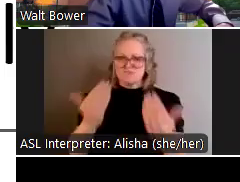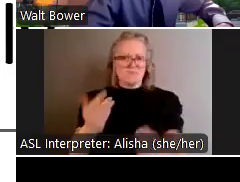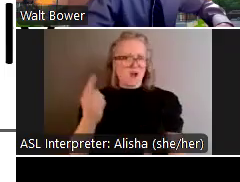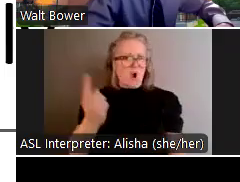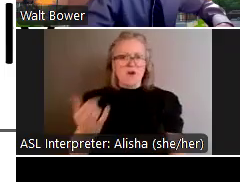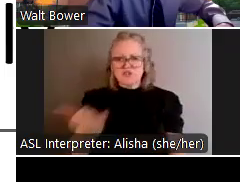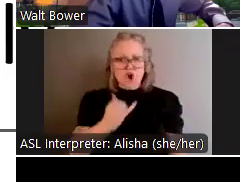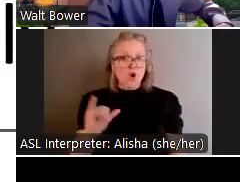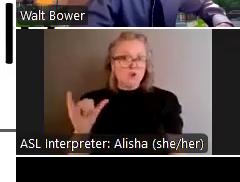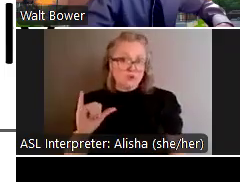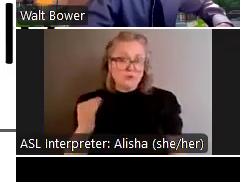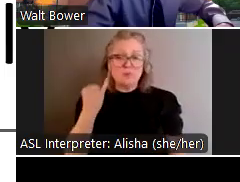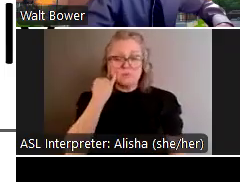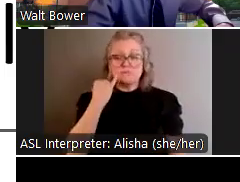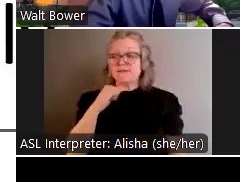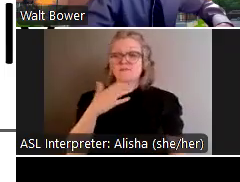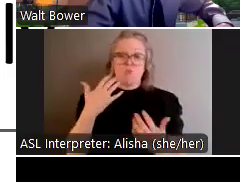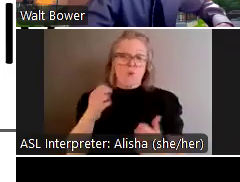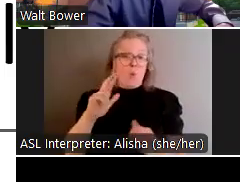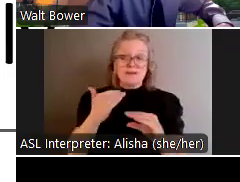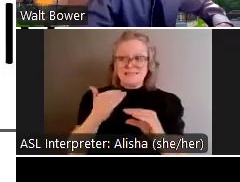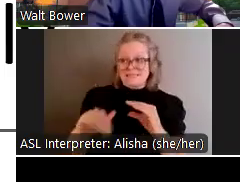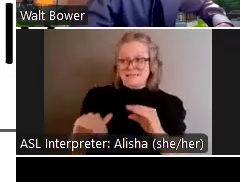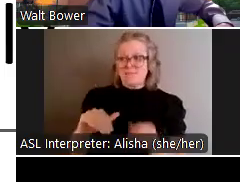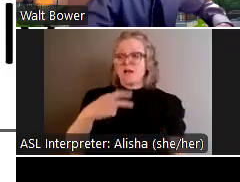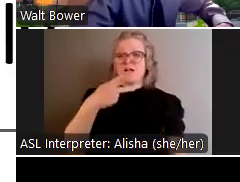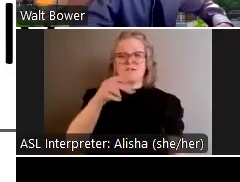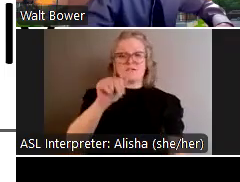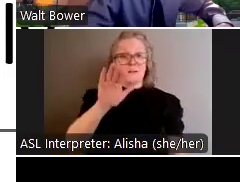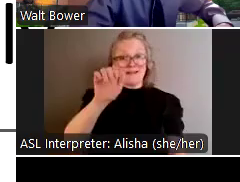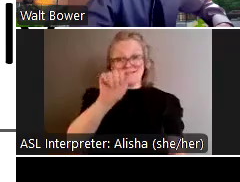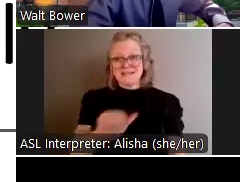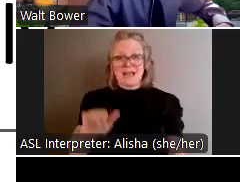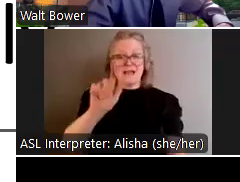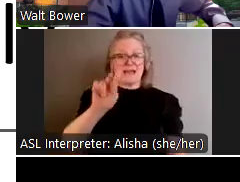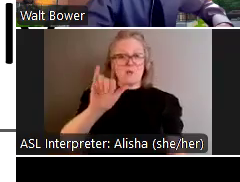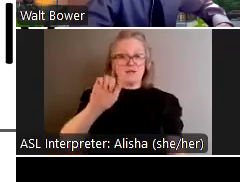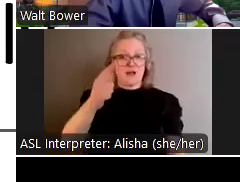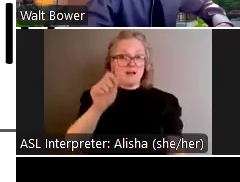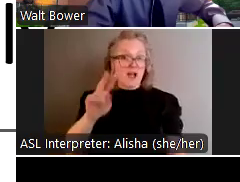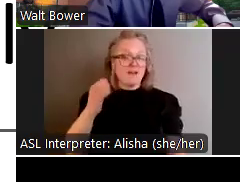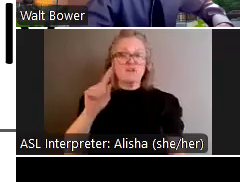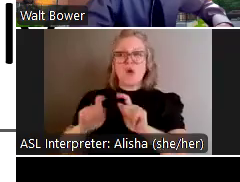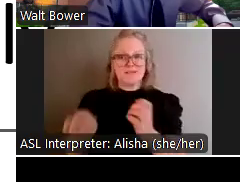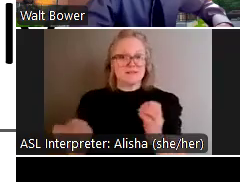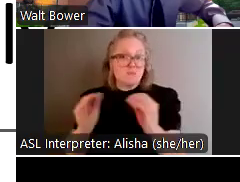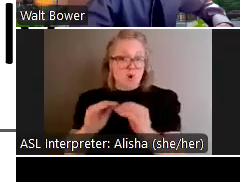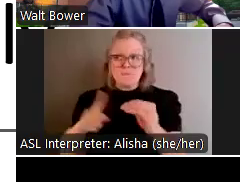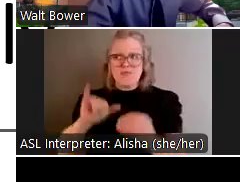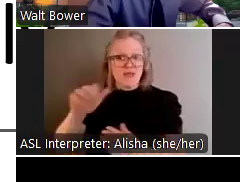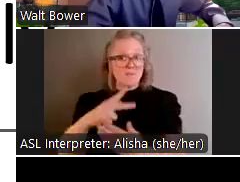call or email the pace@ky.gov to inquire if you have questions about that